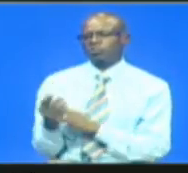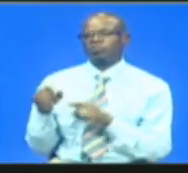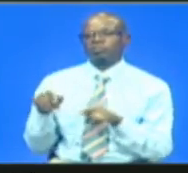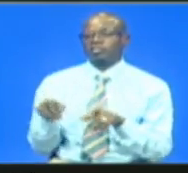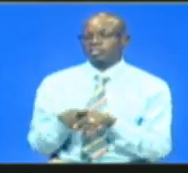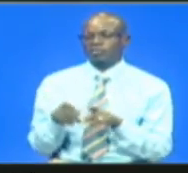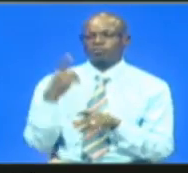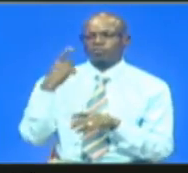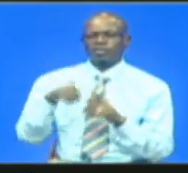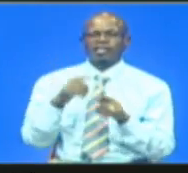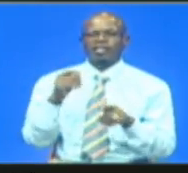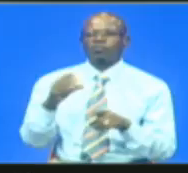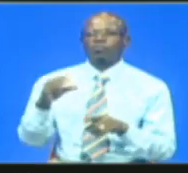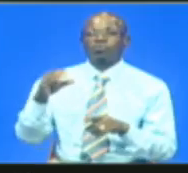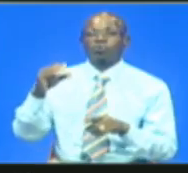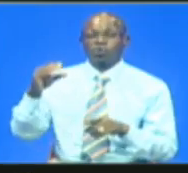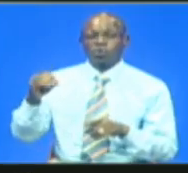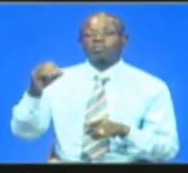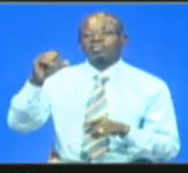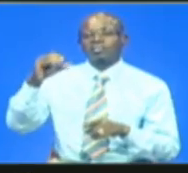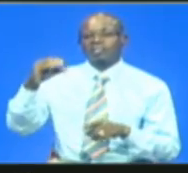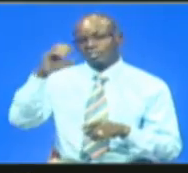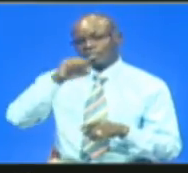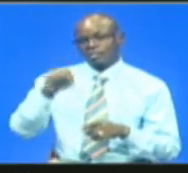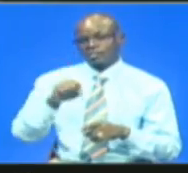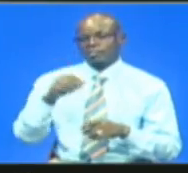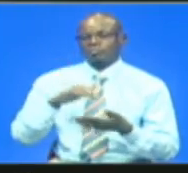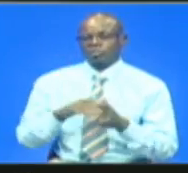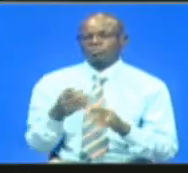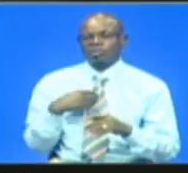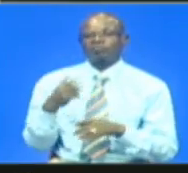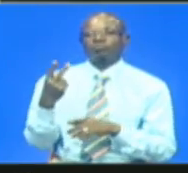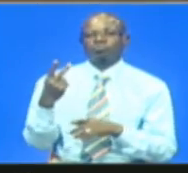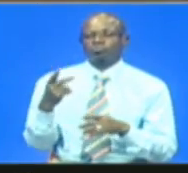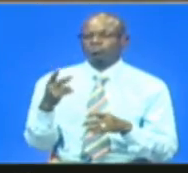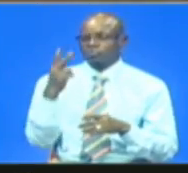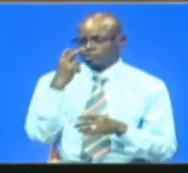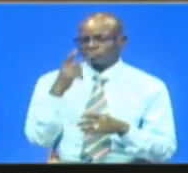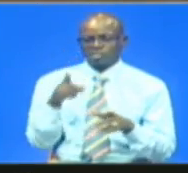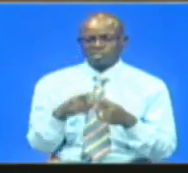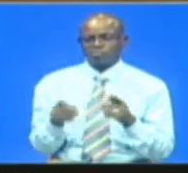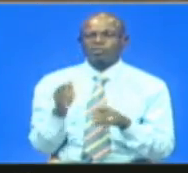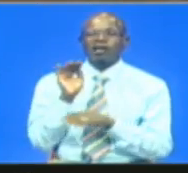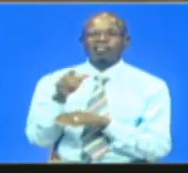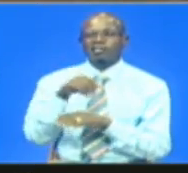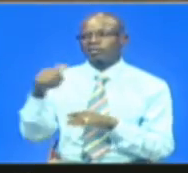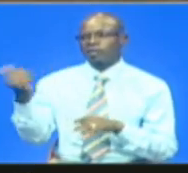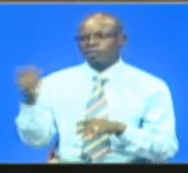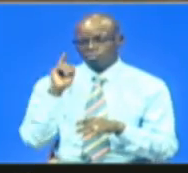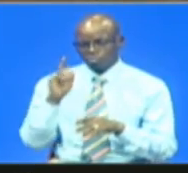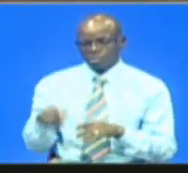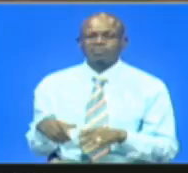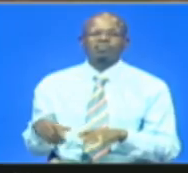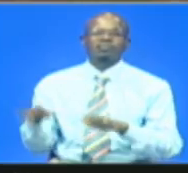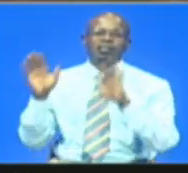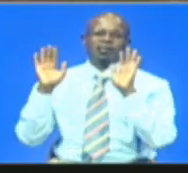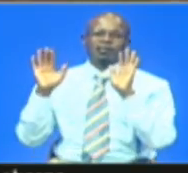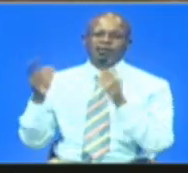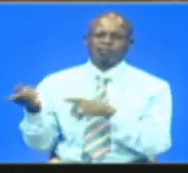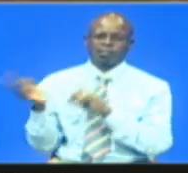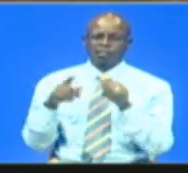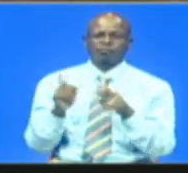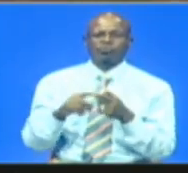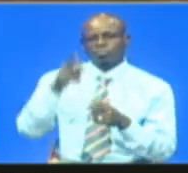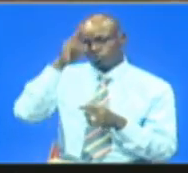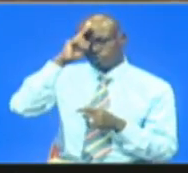who have surrendered themselves to the police, and we are asking the rest to surrender. In Chief Makao Mukengu's home in